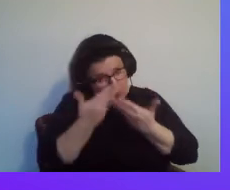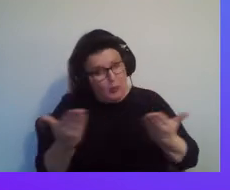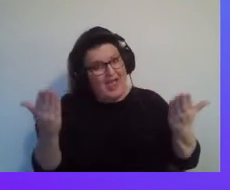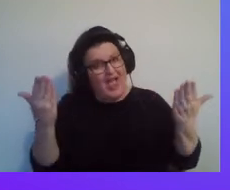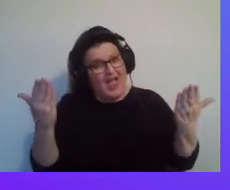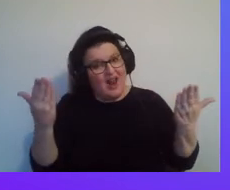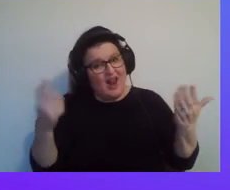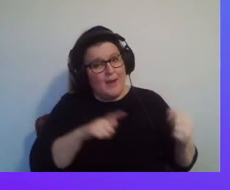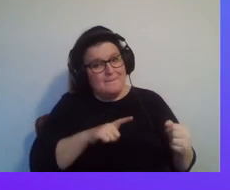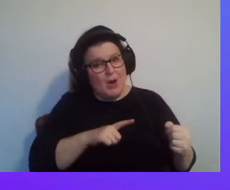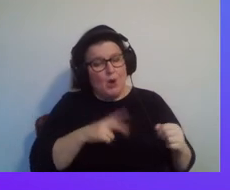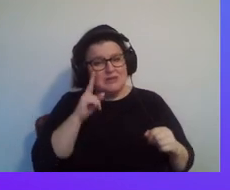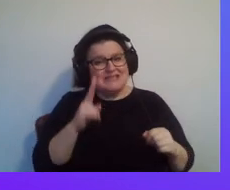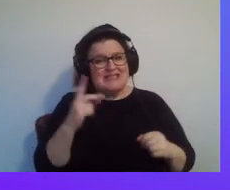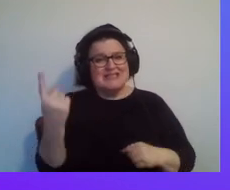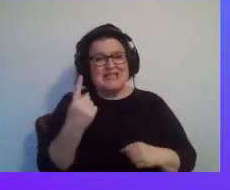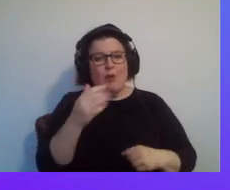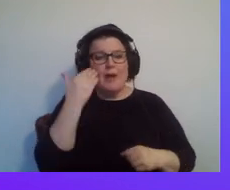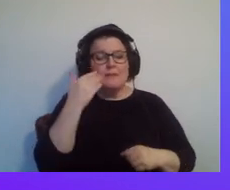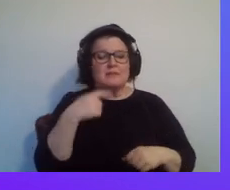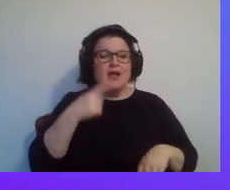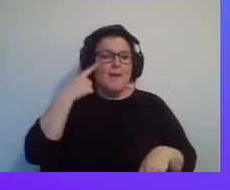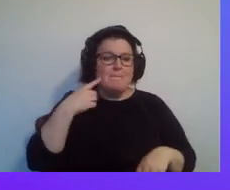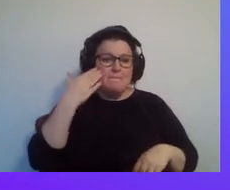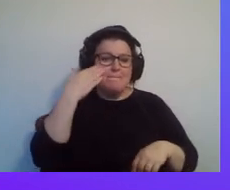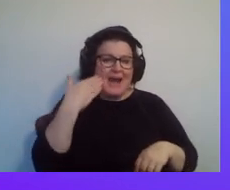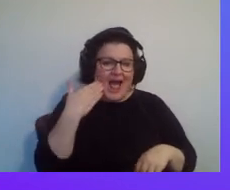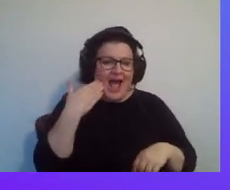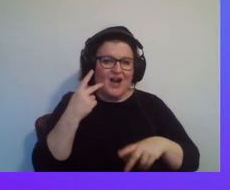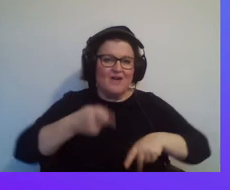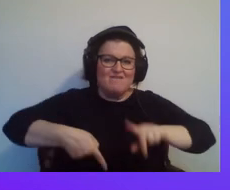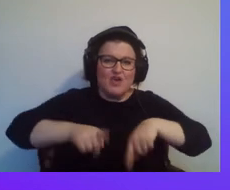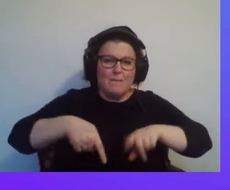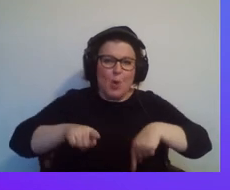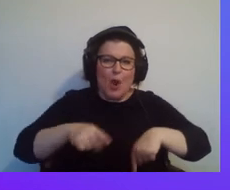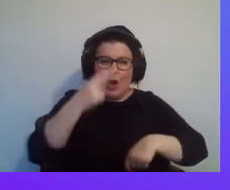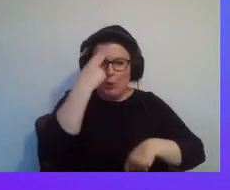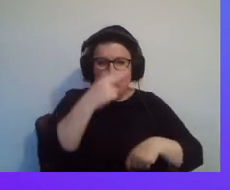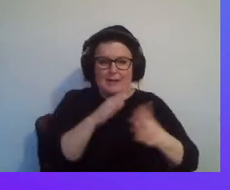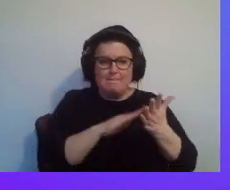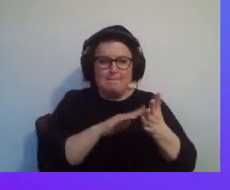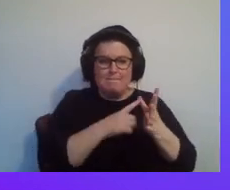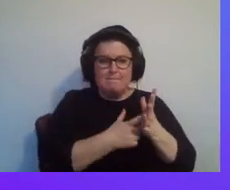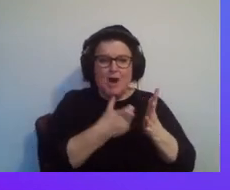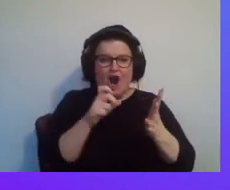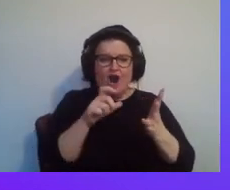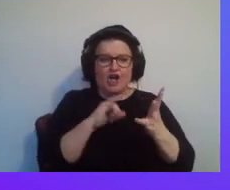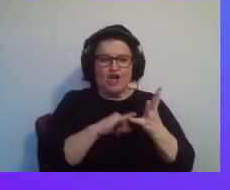like Marcus Rashford, who is a footballer who himself suffered, who has to get the government to turn